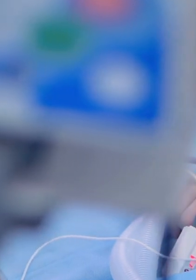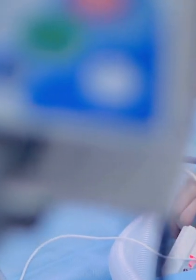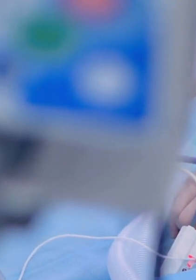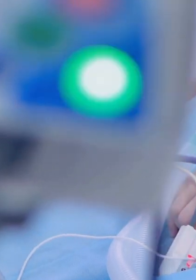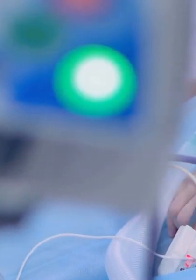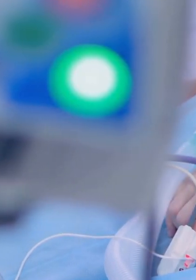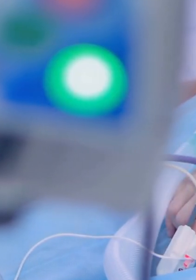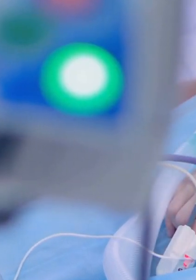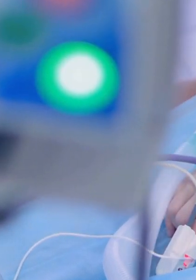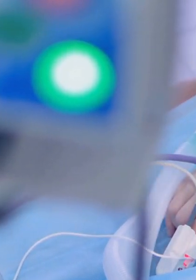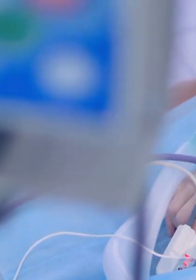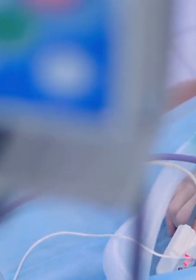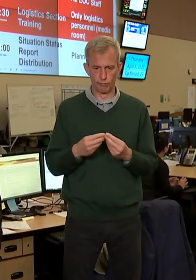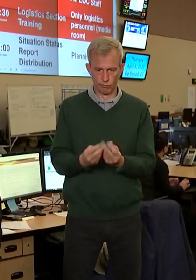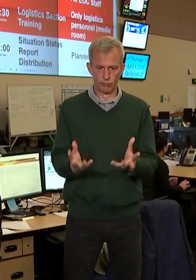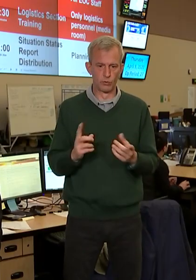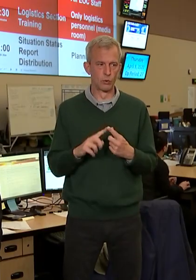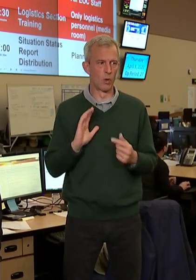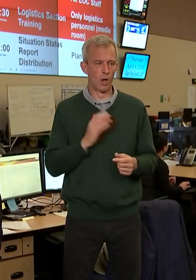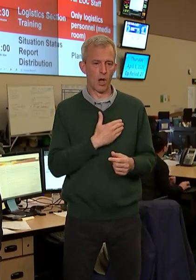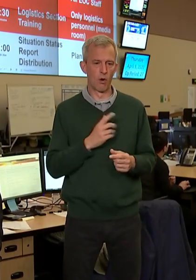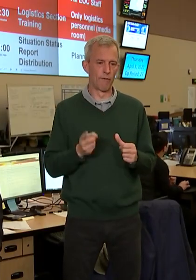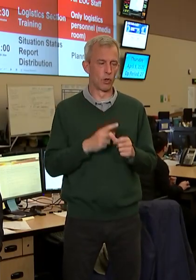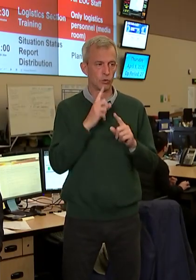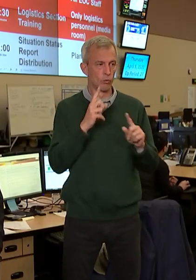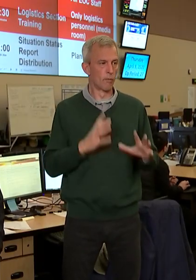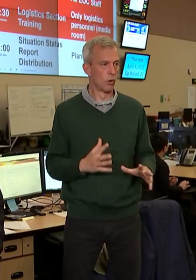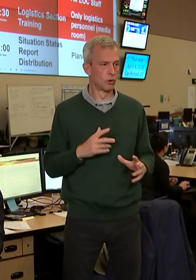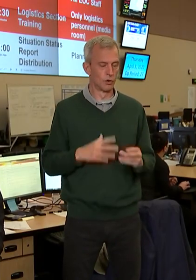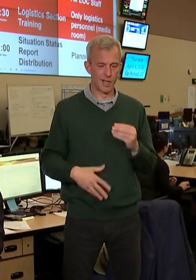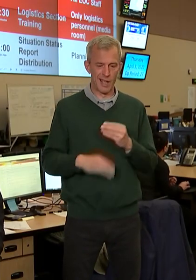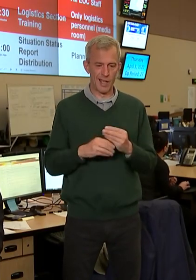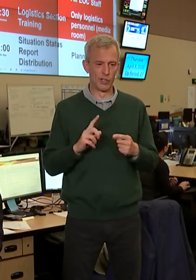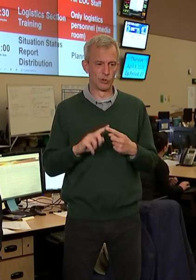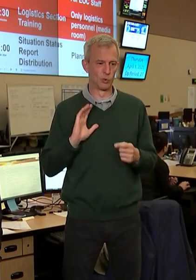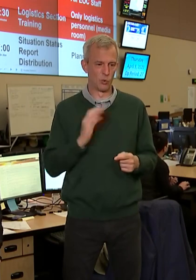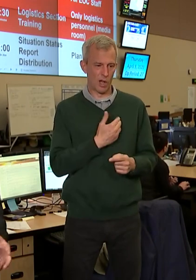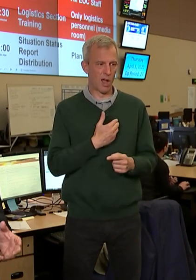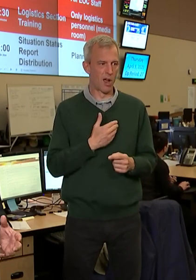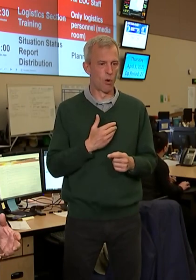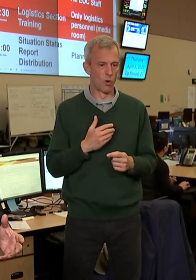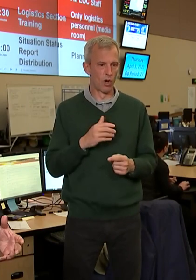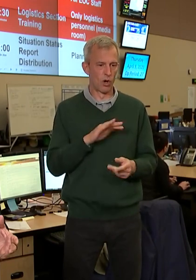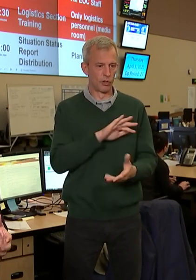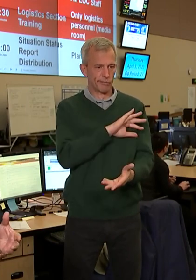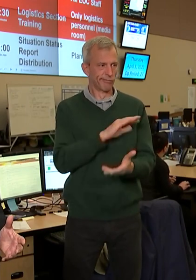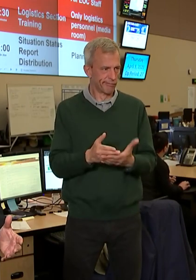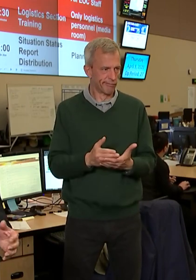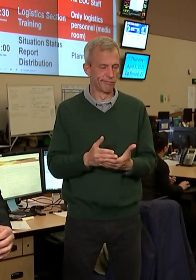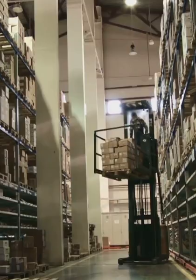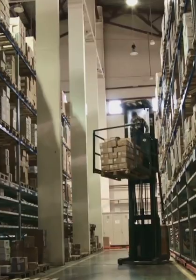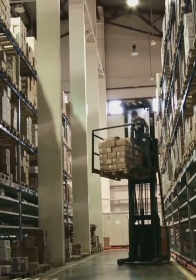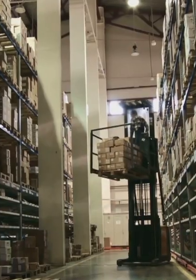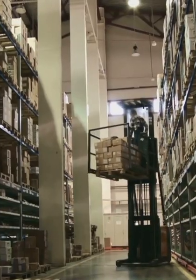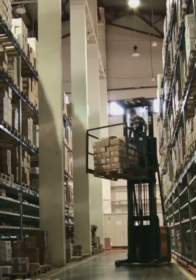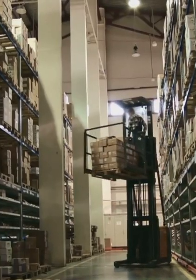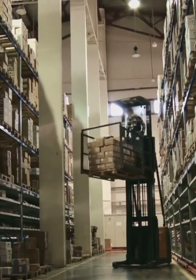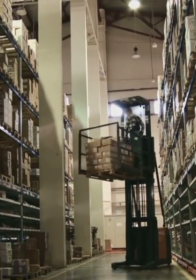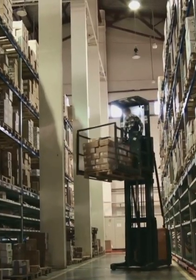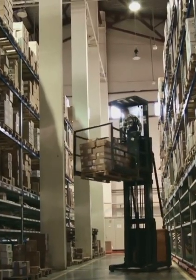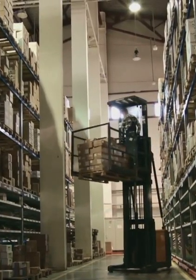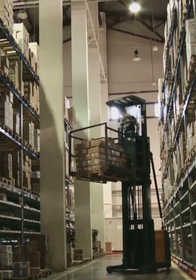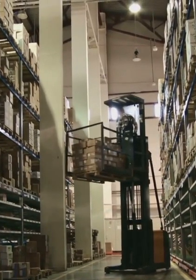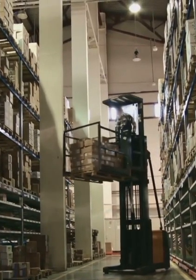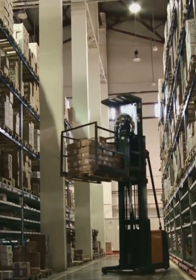responders, basically adding to our strategic stockpile to ensure that we're ready for at least 3 months